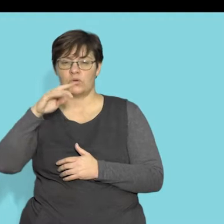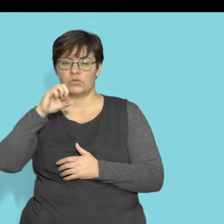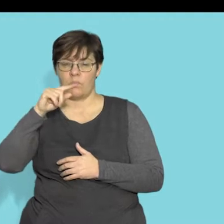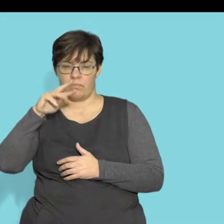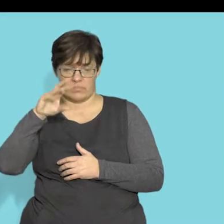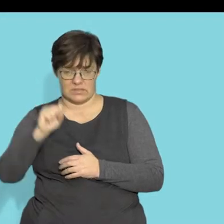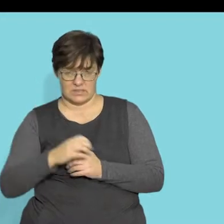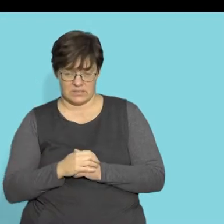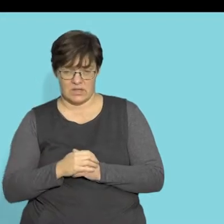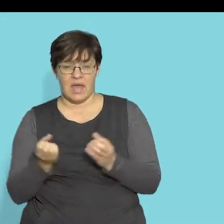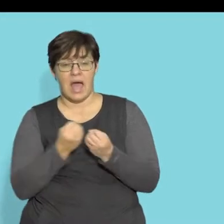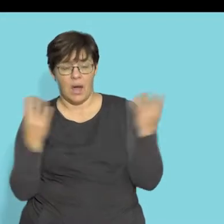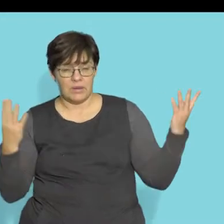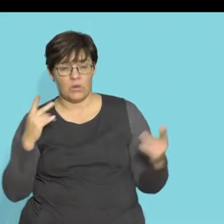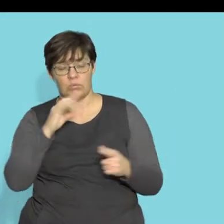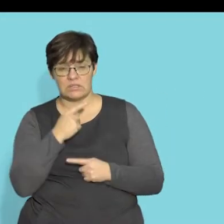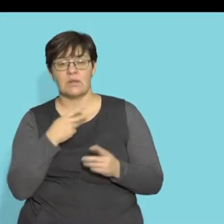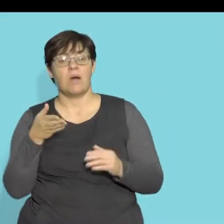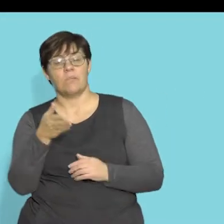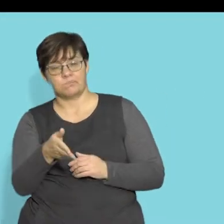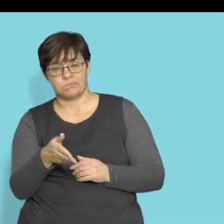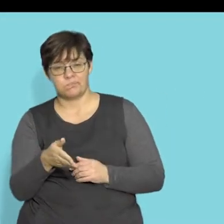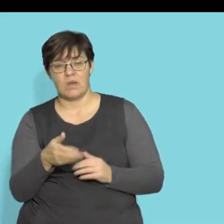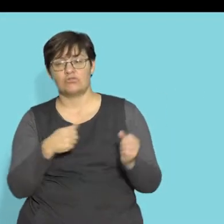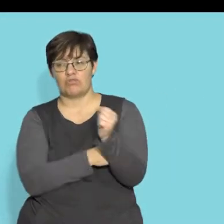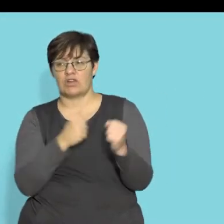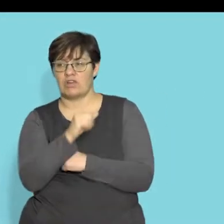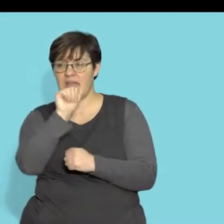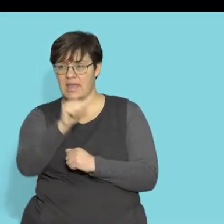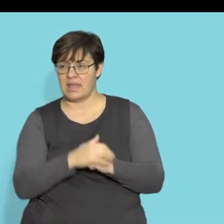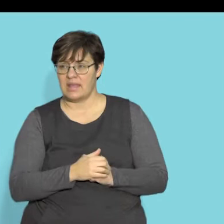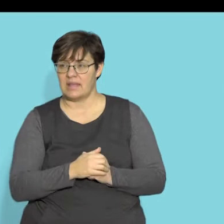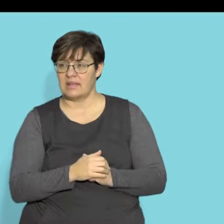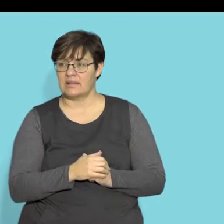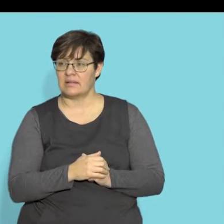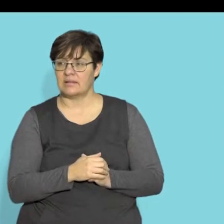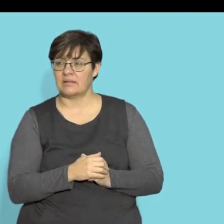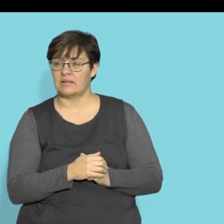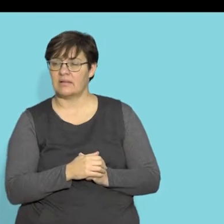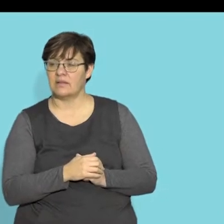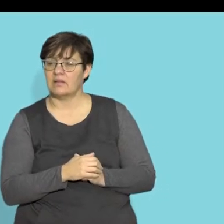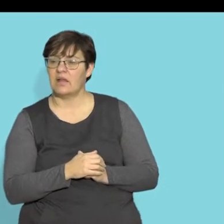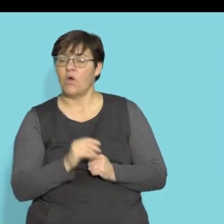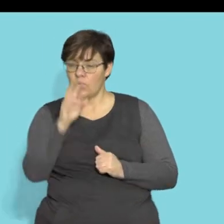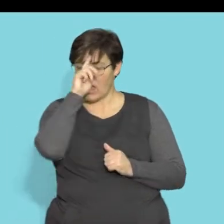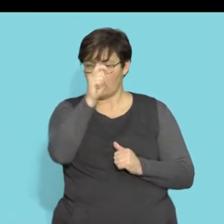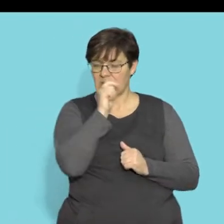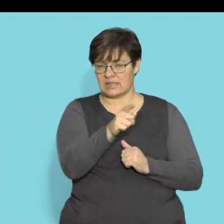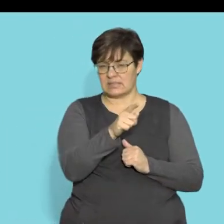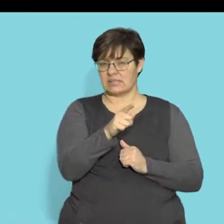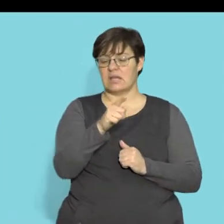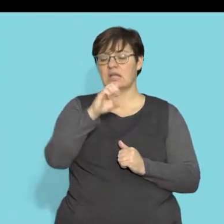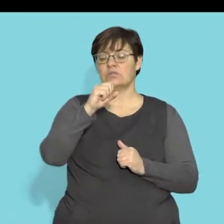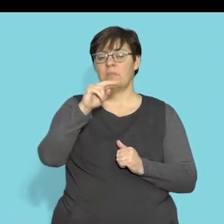math. How many chromosomes would be present in structure A? So guys, what's important is that we recognize that